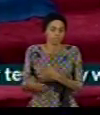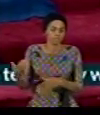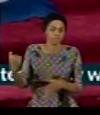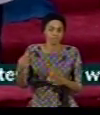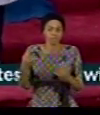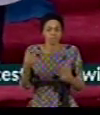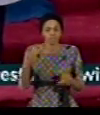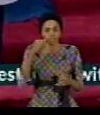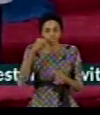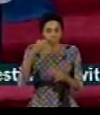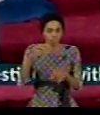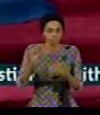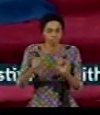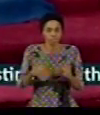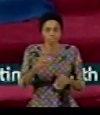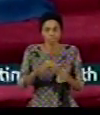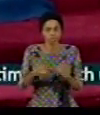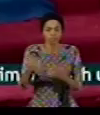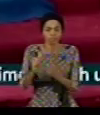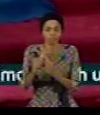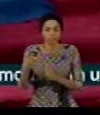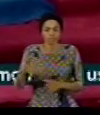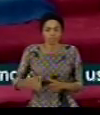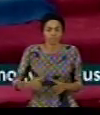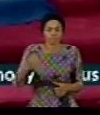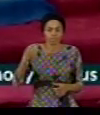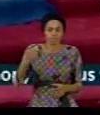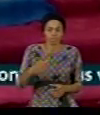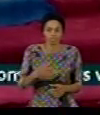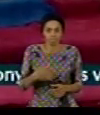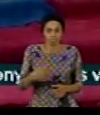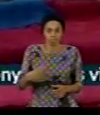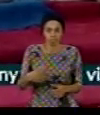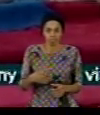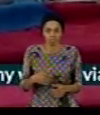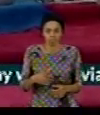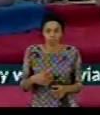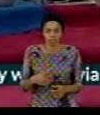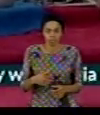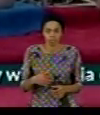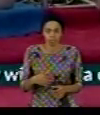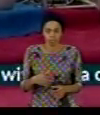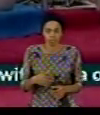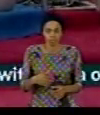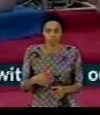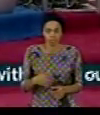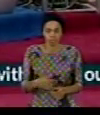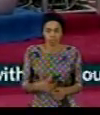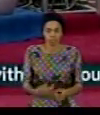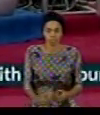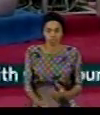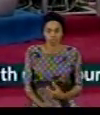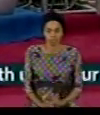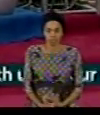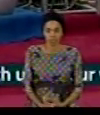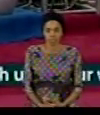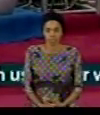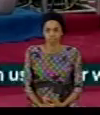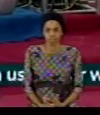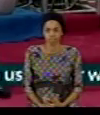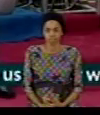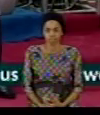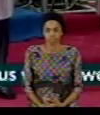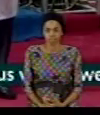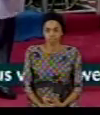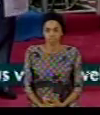clutches. Praise the Lord. Your hallelujah look cold. I said, praise the